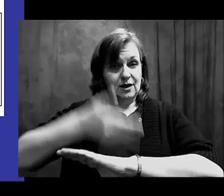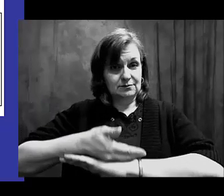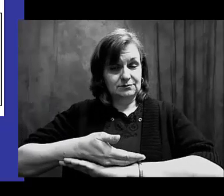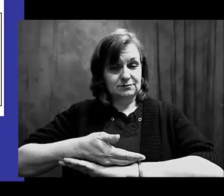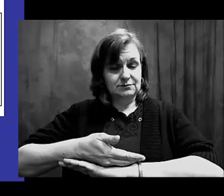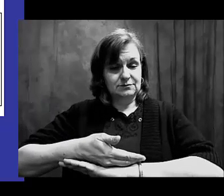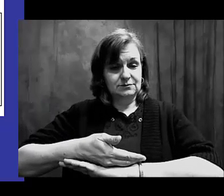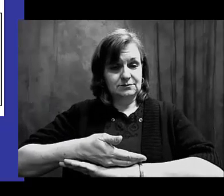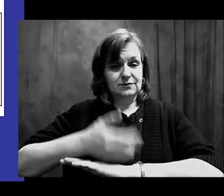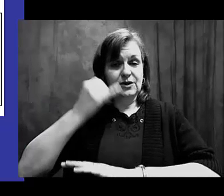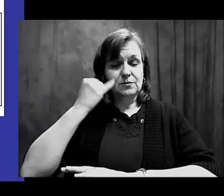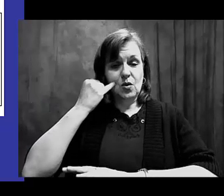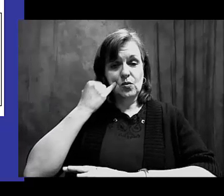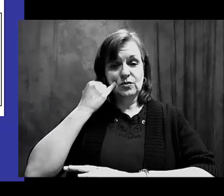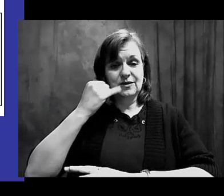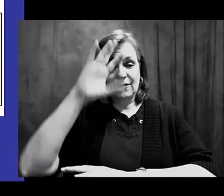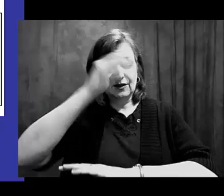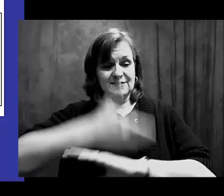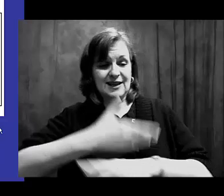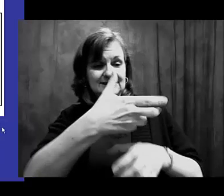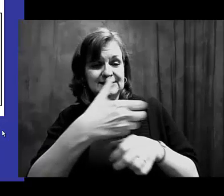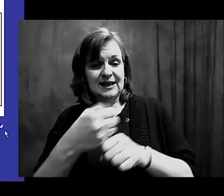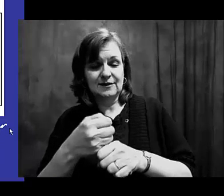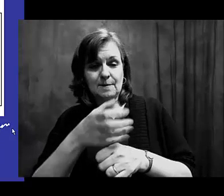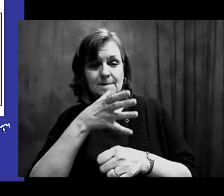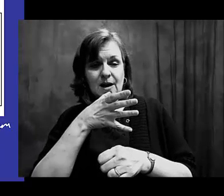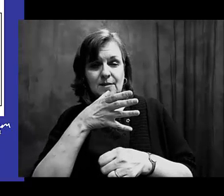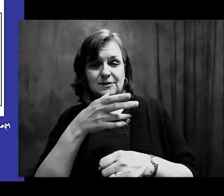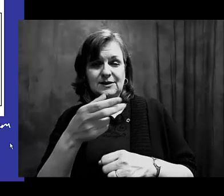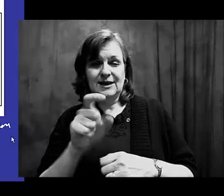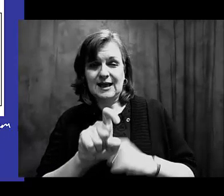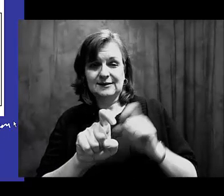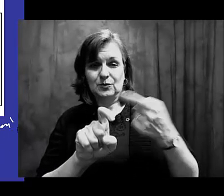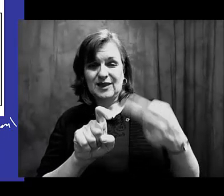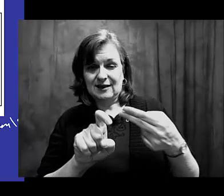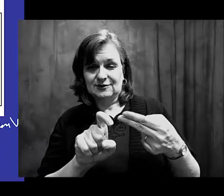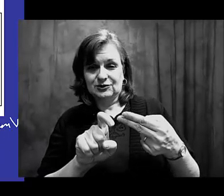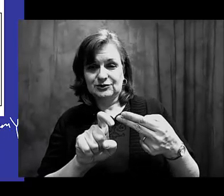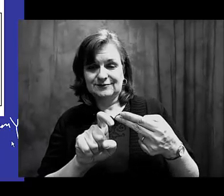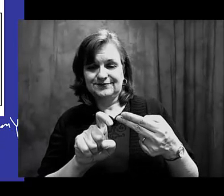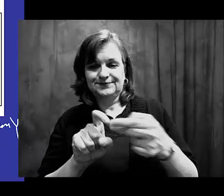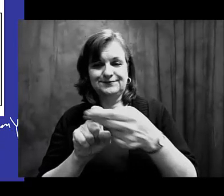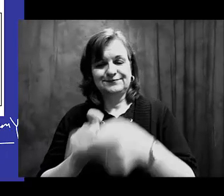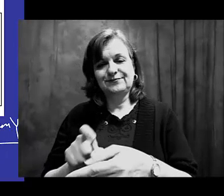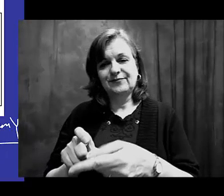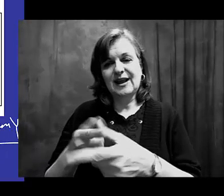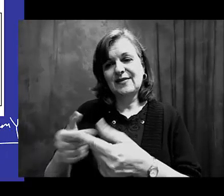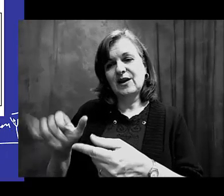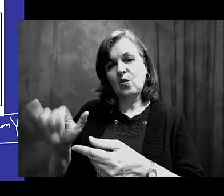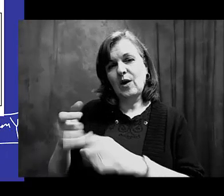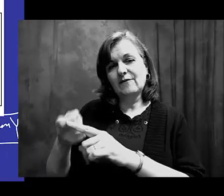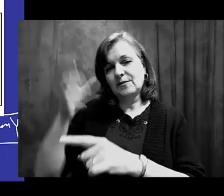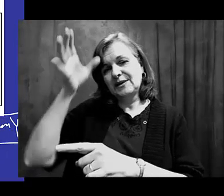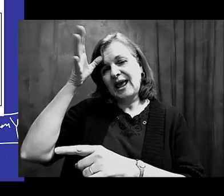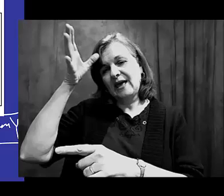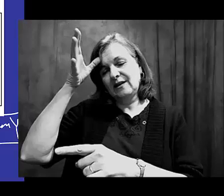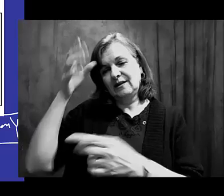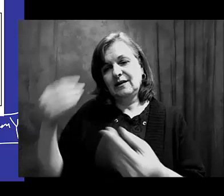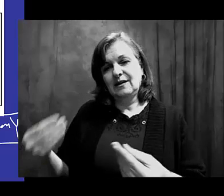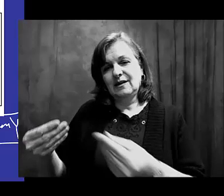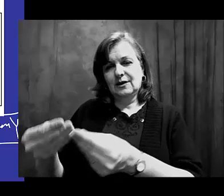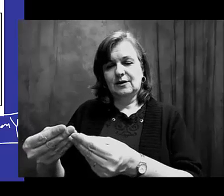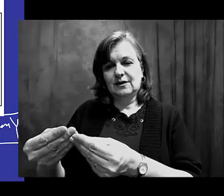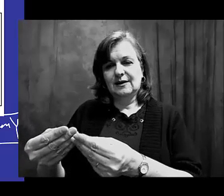that to her son, he's going to inherit a hemophilia gene from her and a Y chromosome from dad,